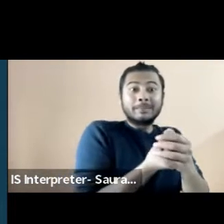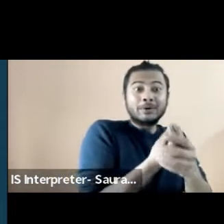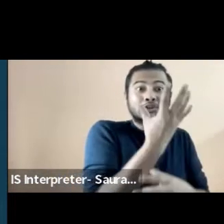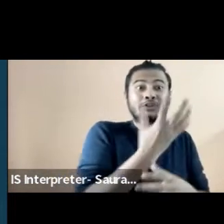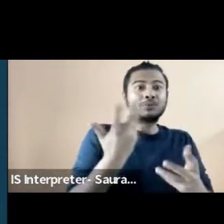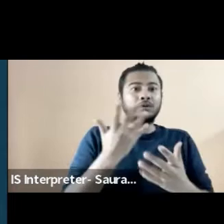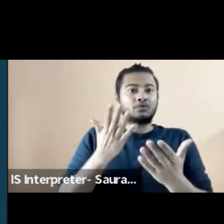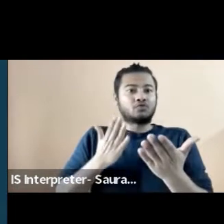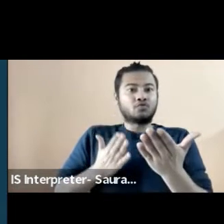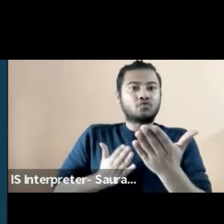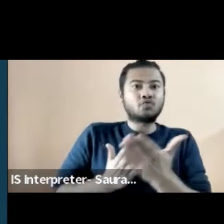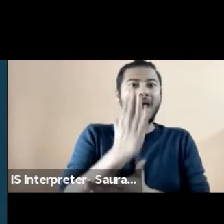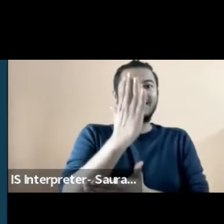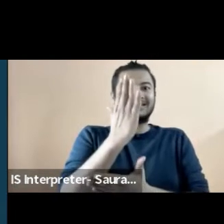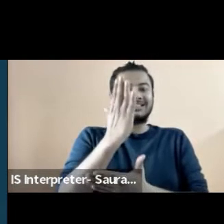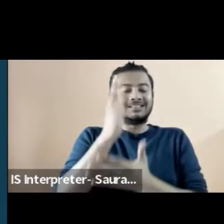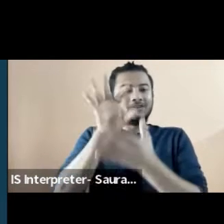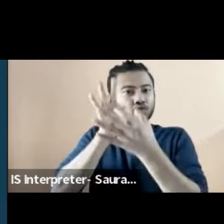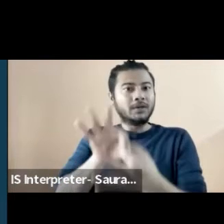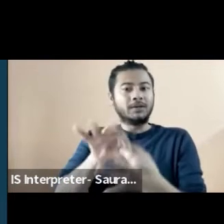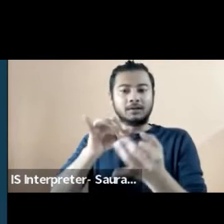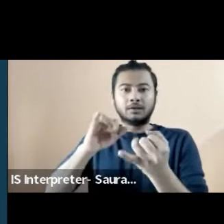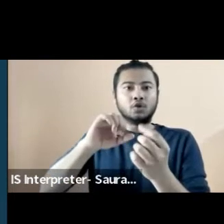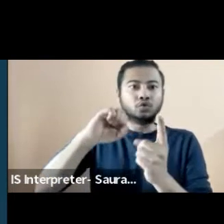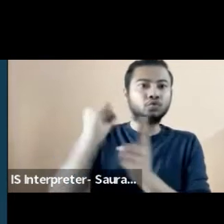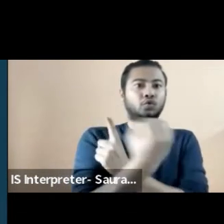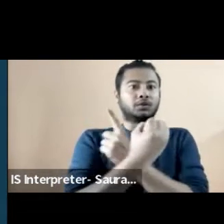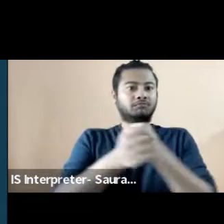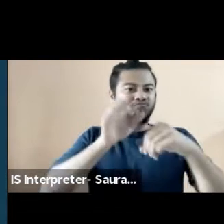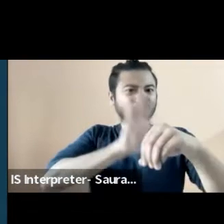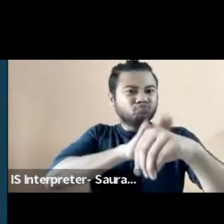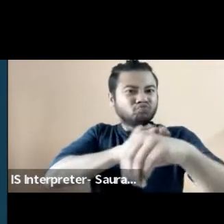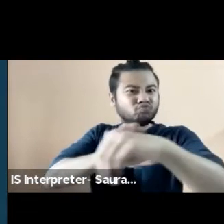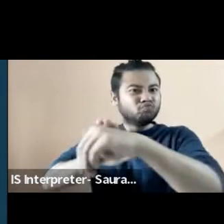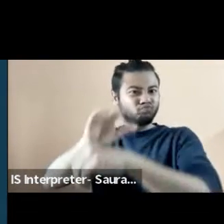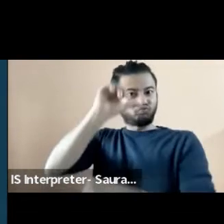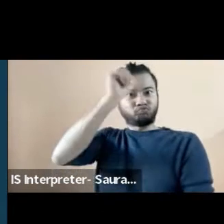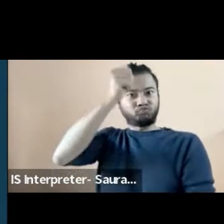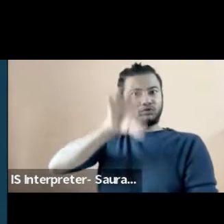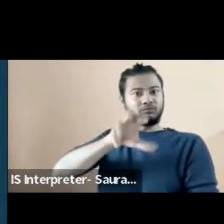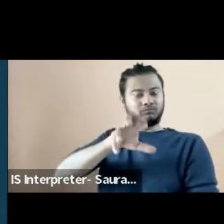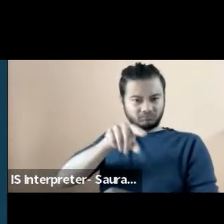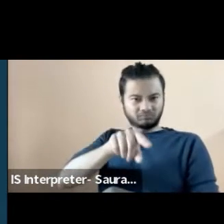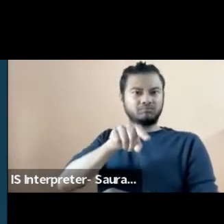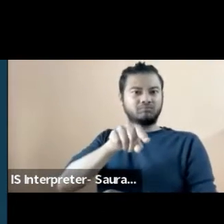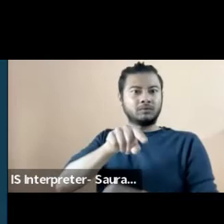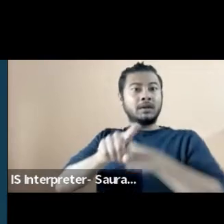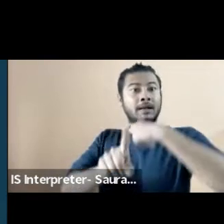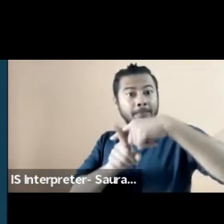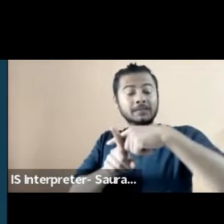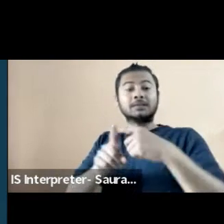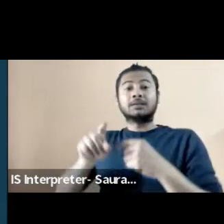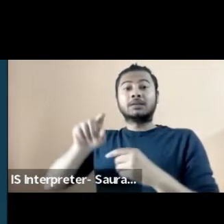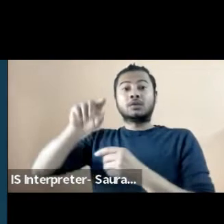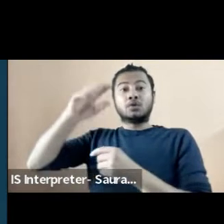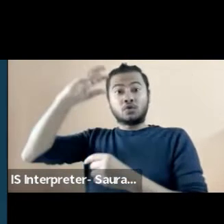mobilization, India, and also the growing state and civil society partnerships in health that was